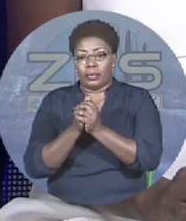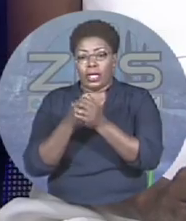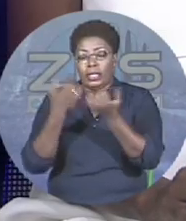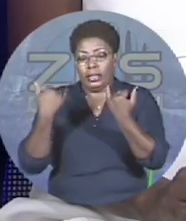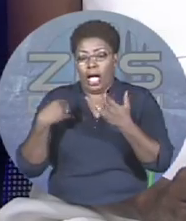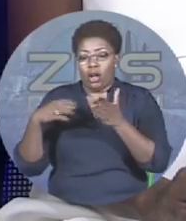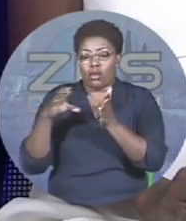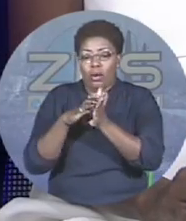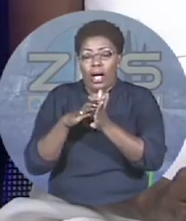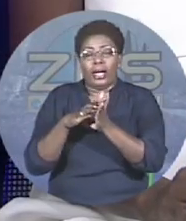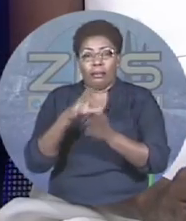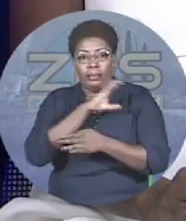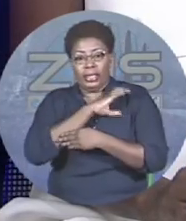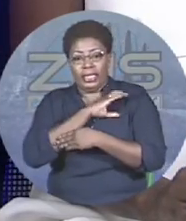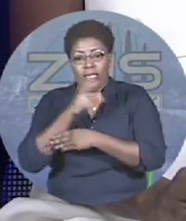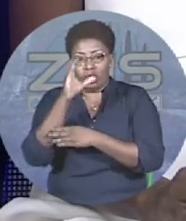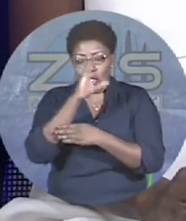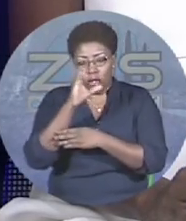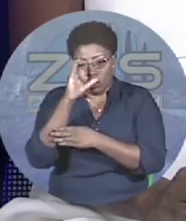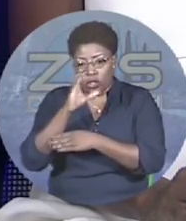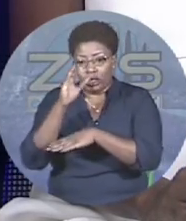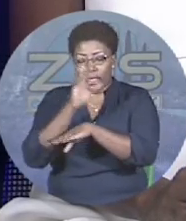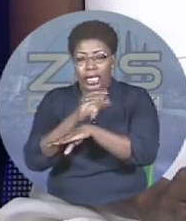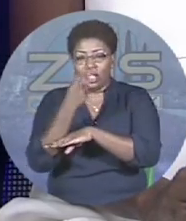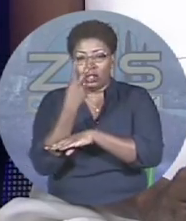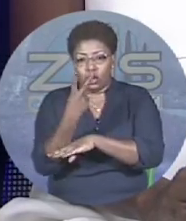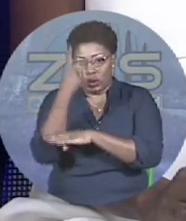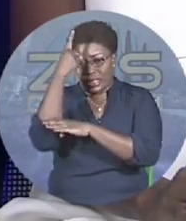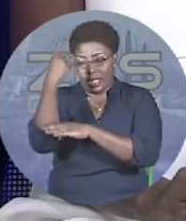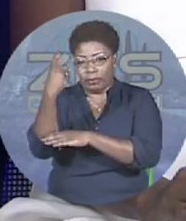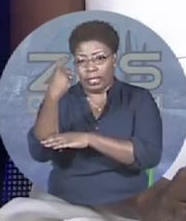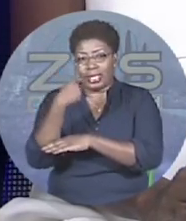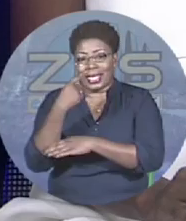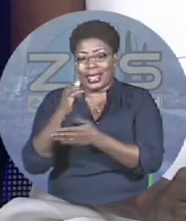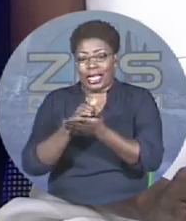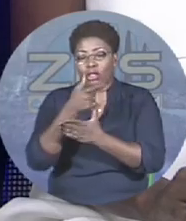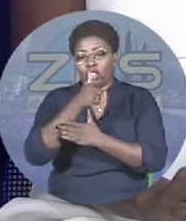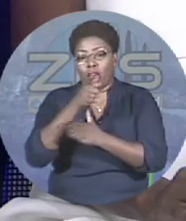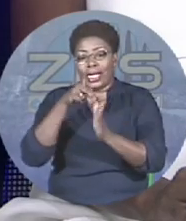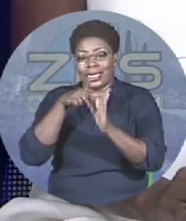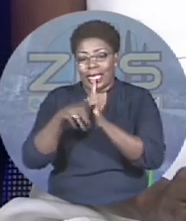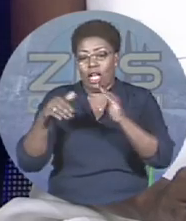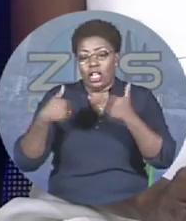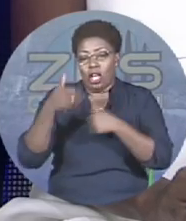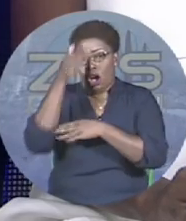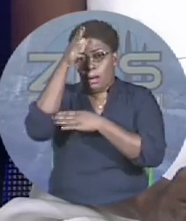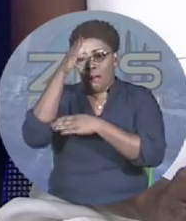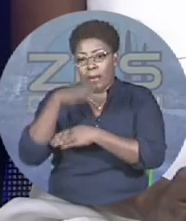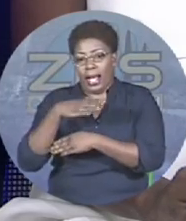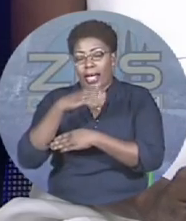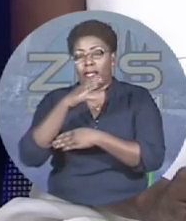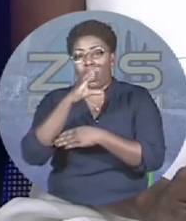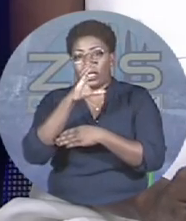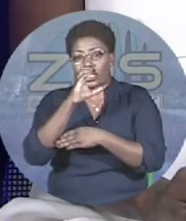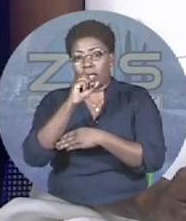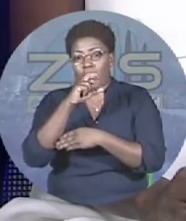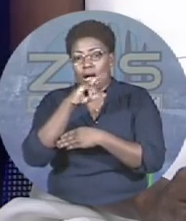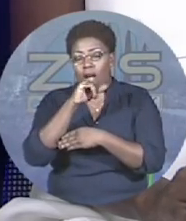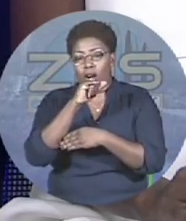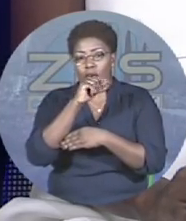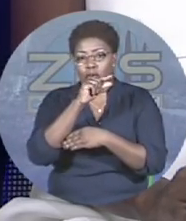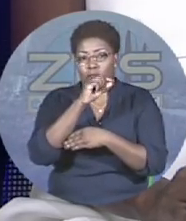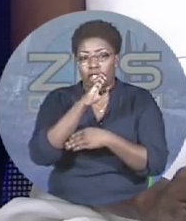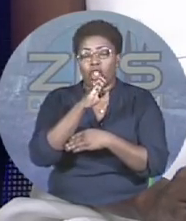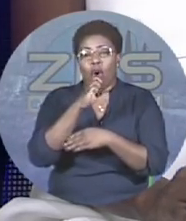From the Crime Beat, police continuing their search tonight for two suspects who they say shot and killed a young man on Claridge Road this morning.